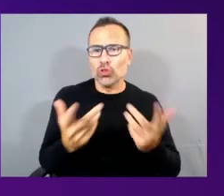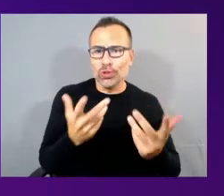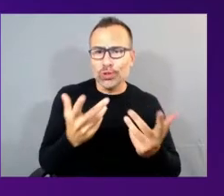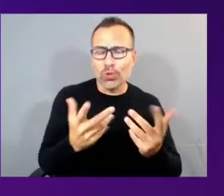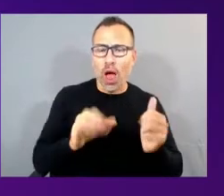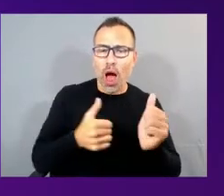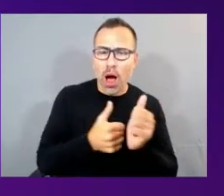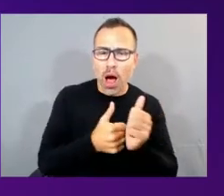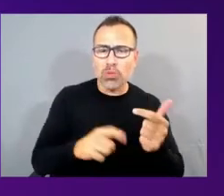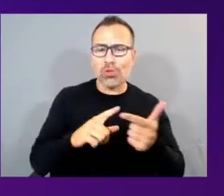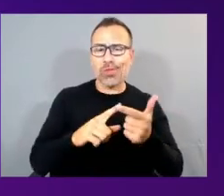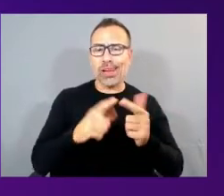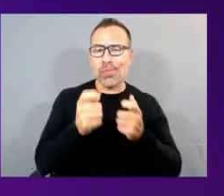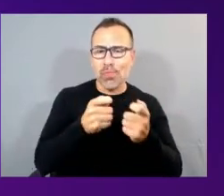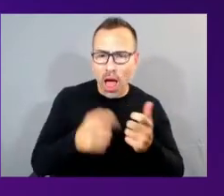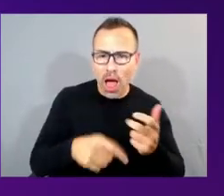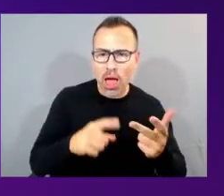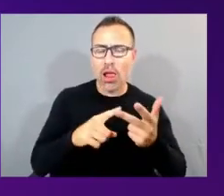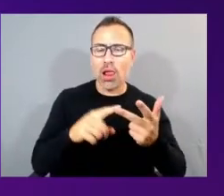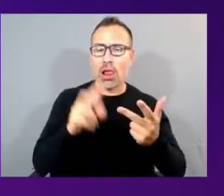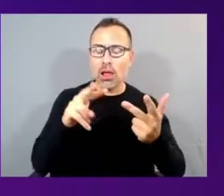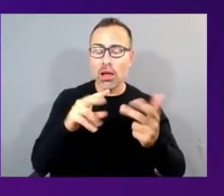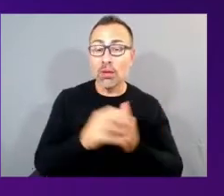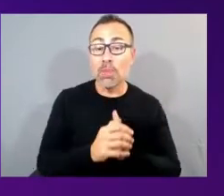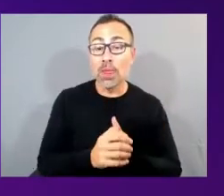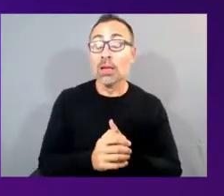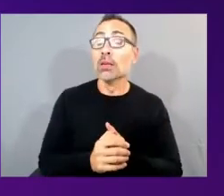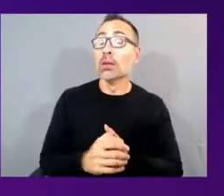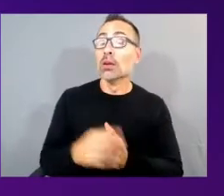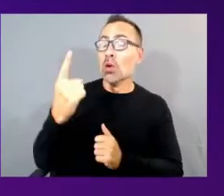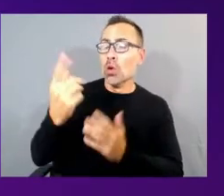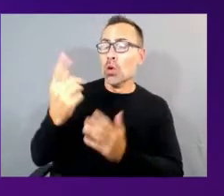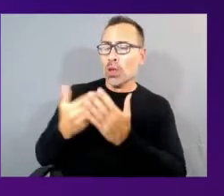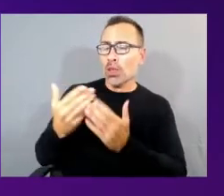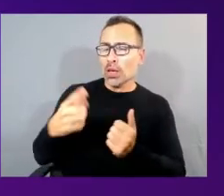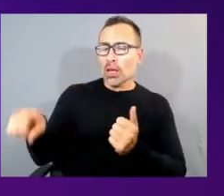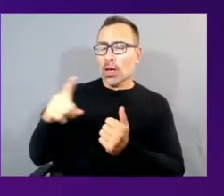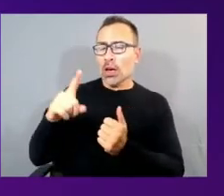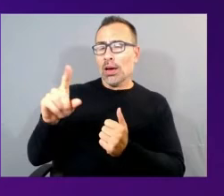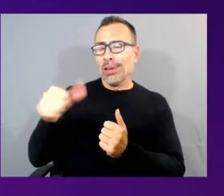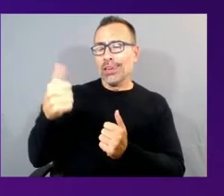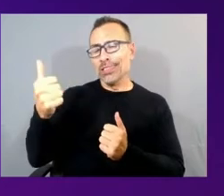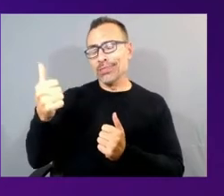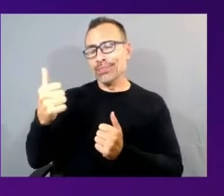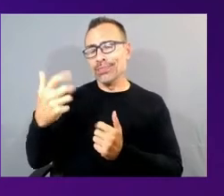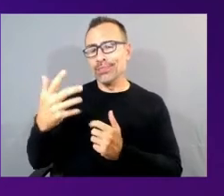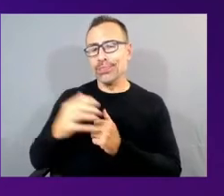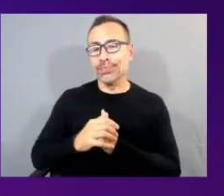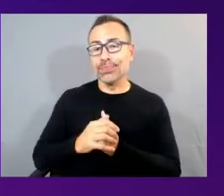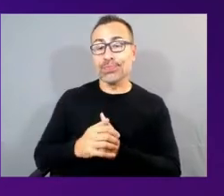do you upgrade the firmware? That's one big challenge. The other challenge that we face is legislations.